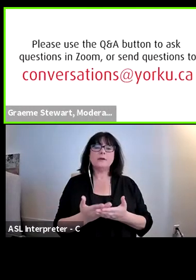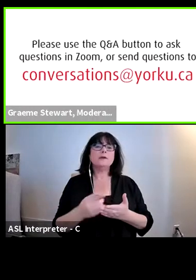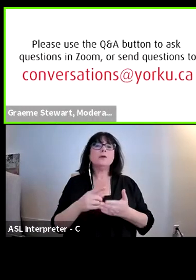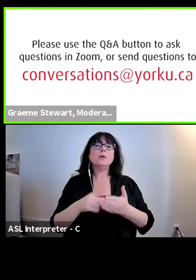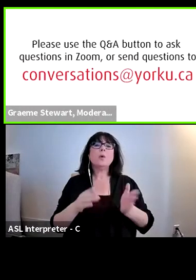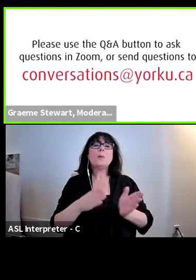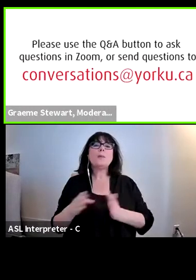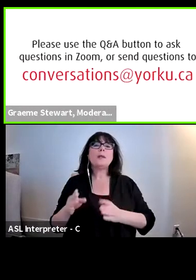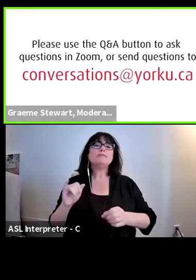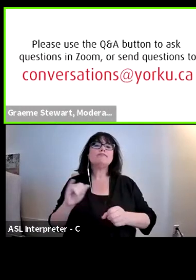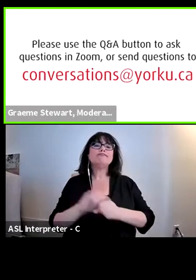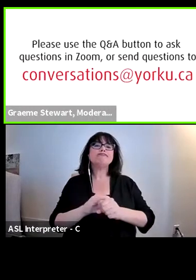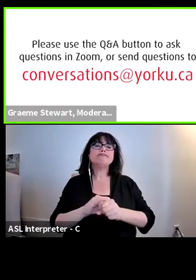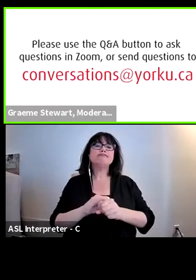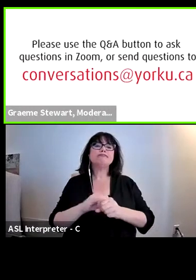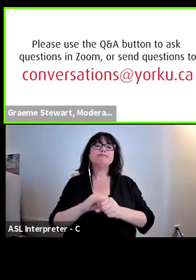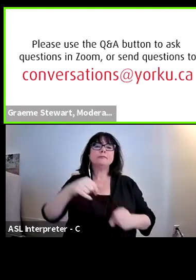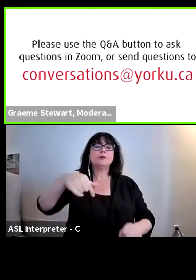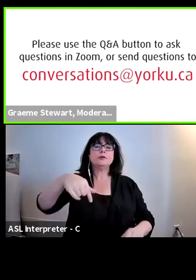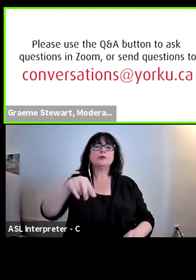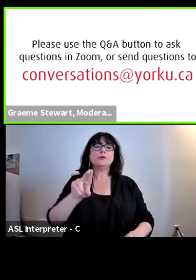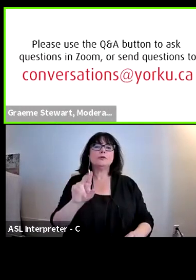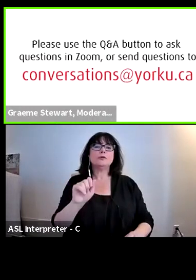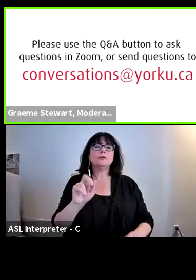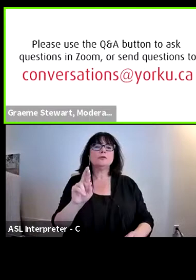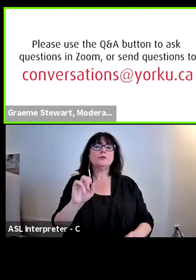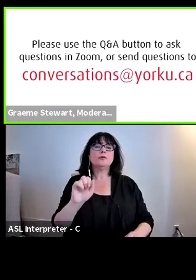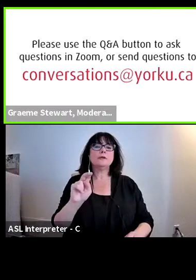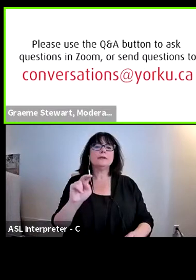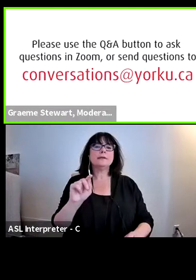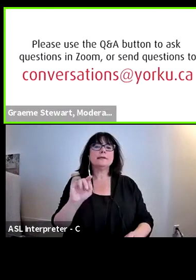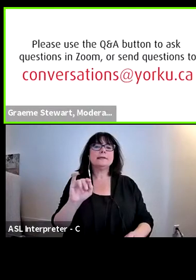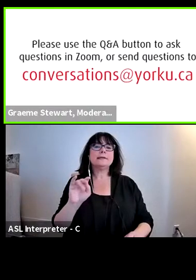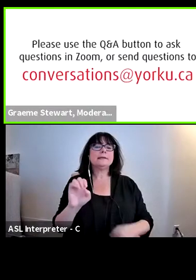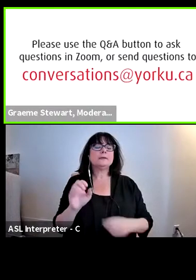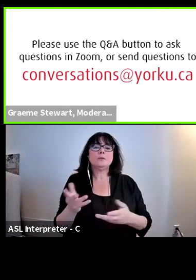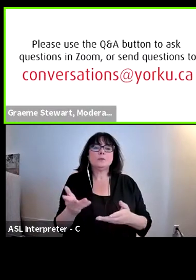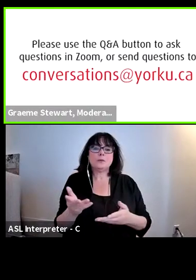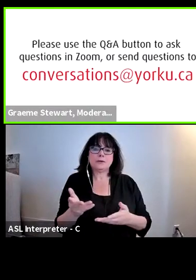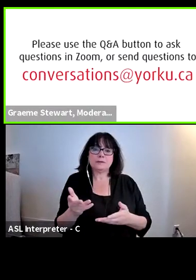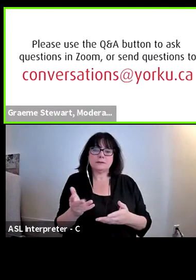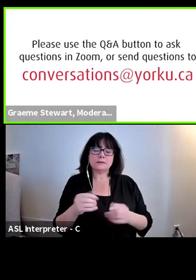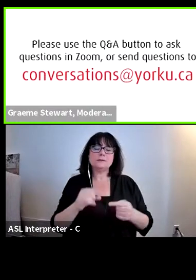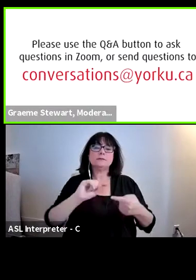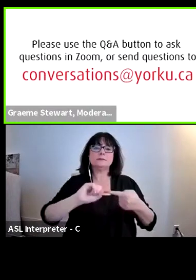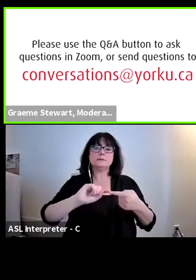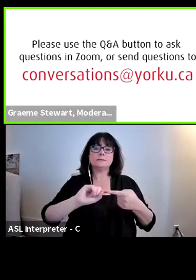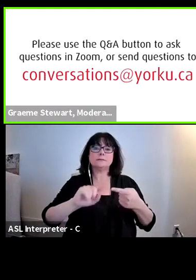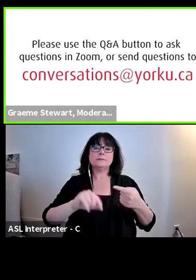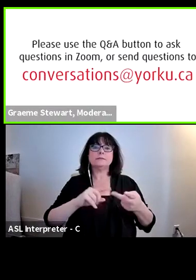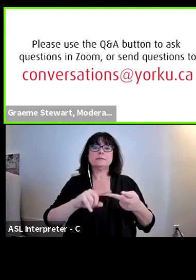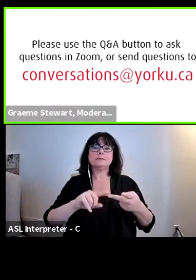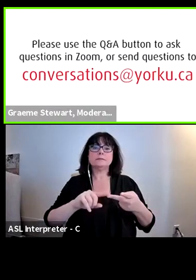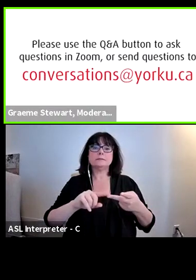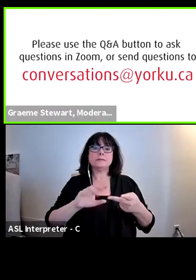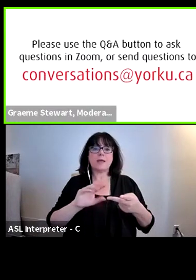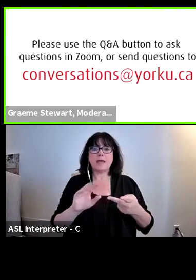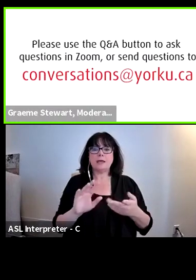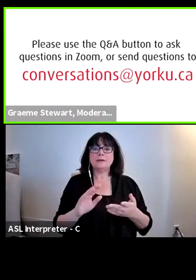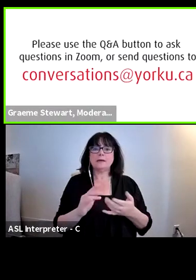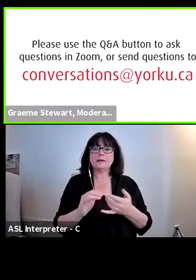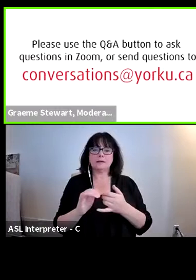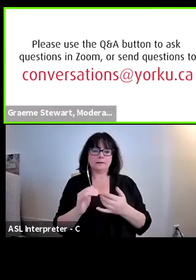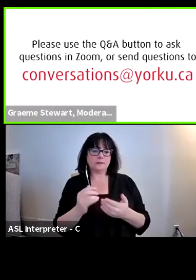required to quarantine if they're coming in from outside of Canada? And what sort of support is going to be provided to